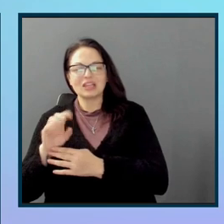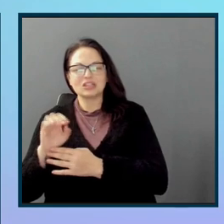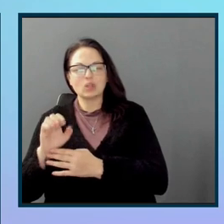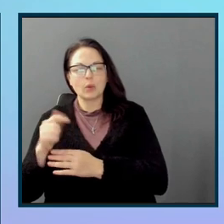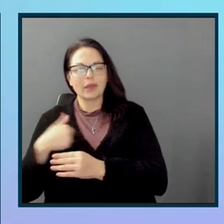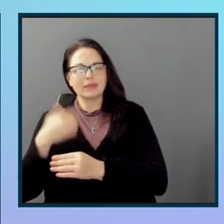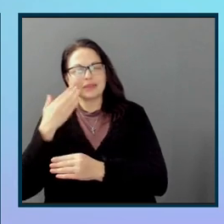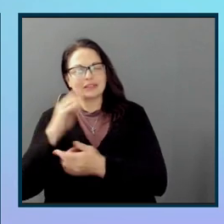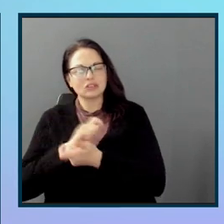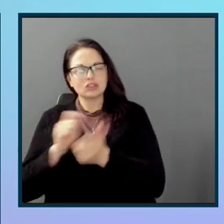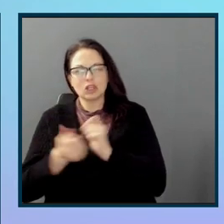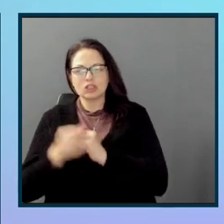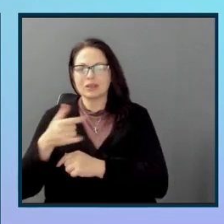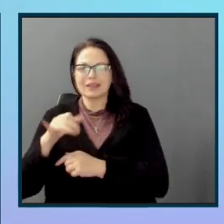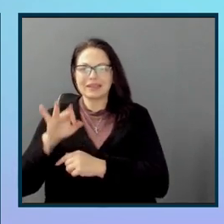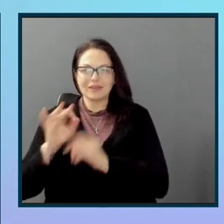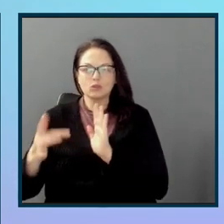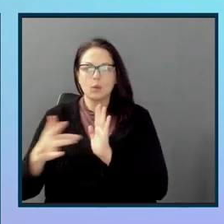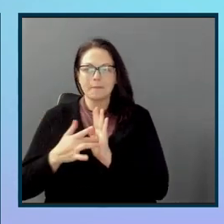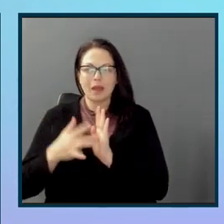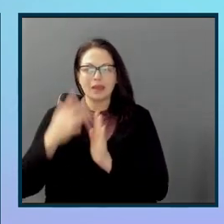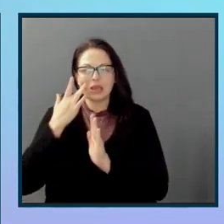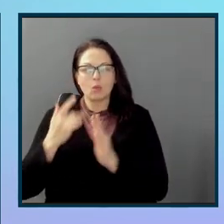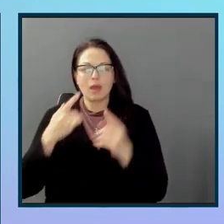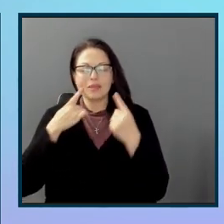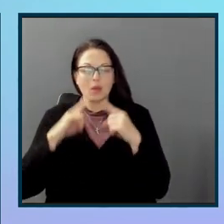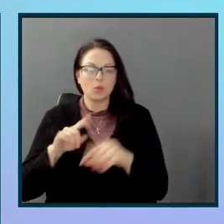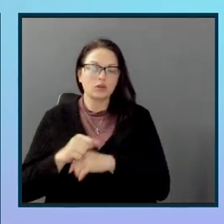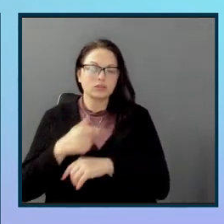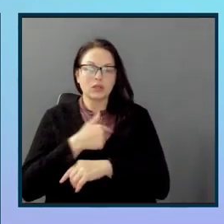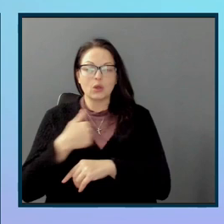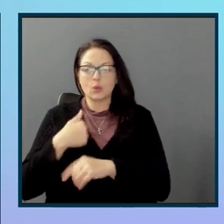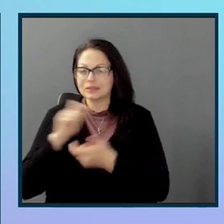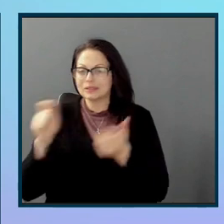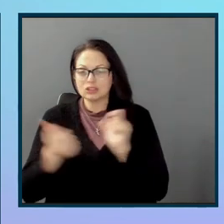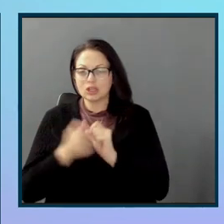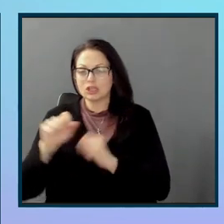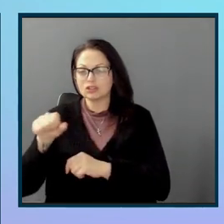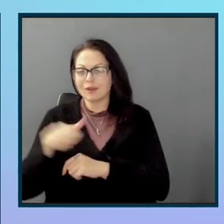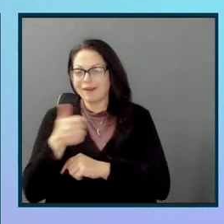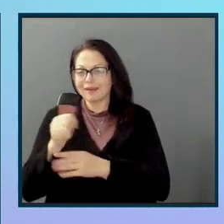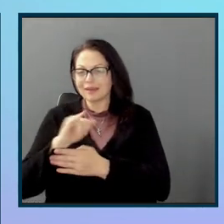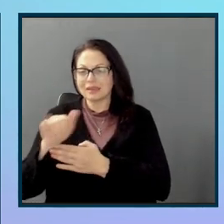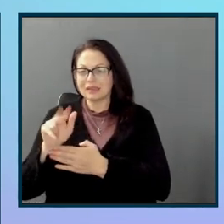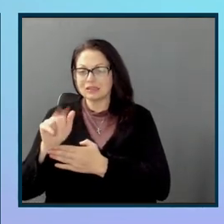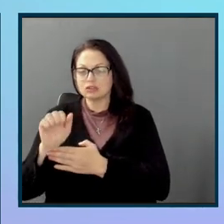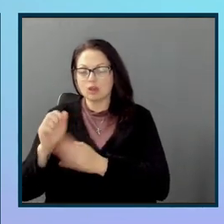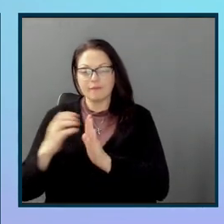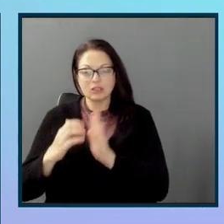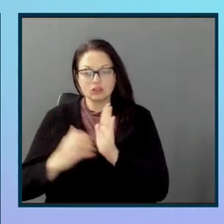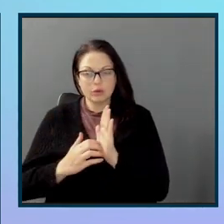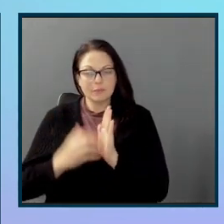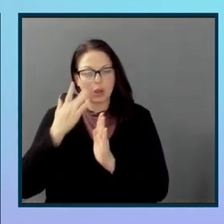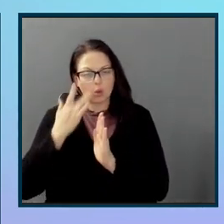button. And the reason that then works is not because we didn't change any JavaScript. The thing that, because it works,